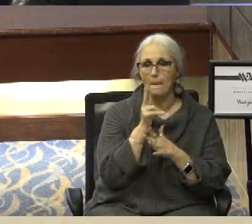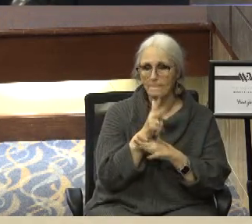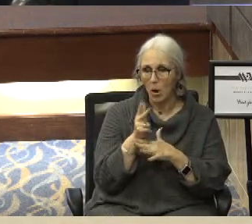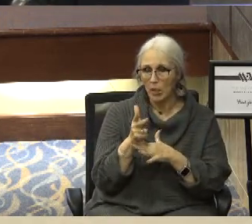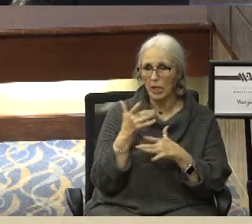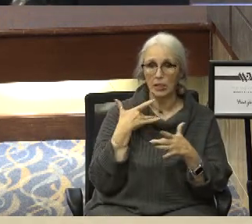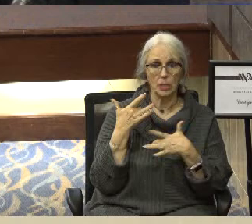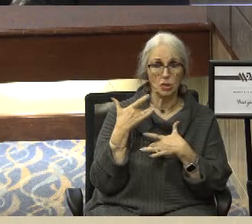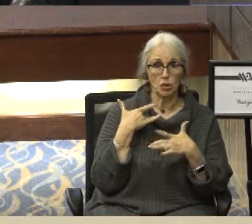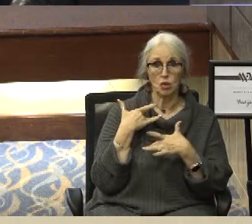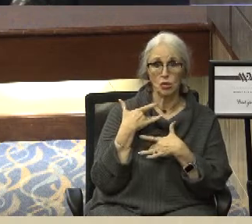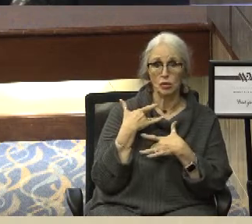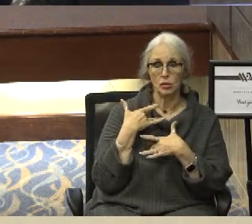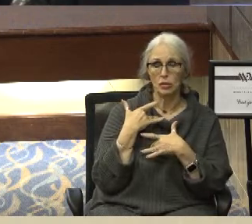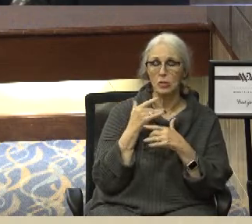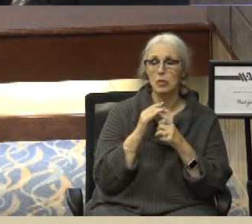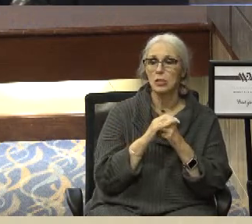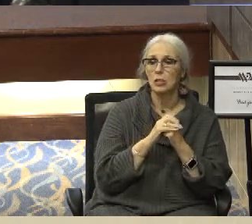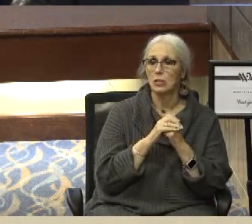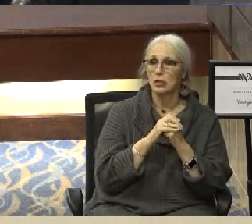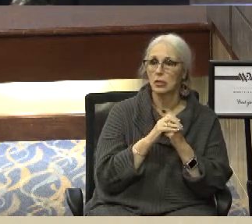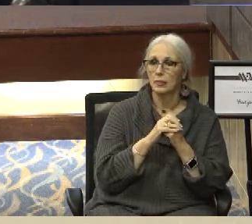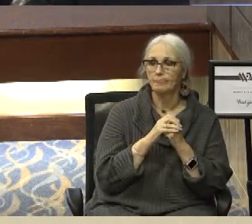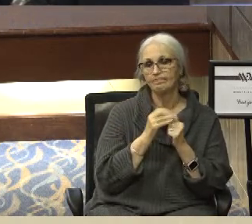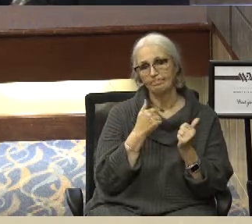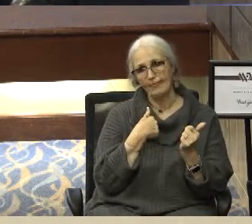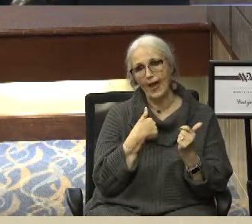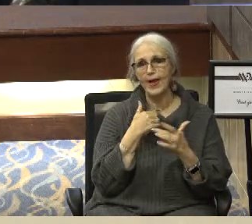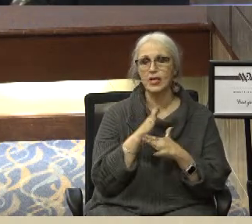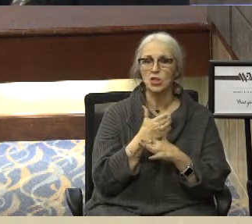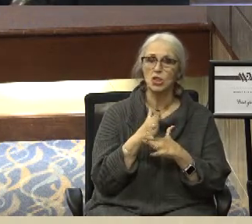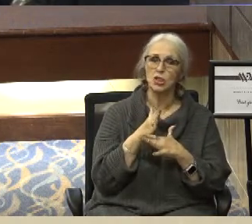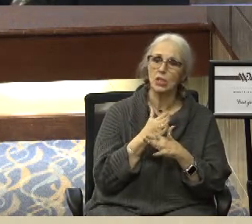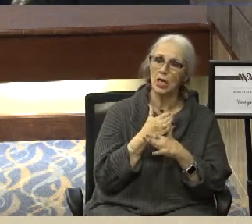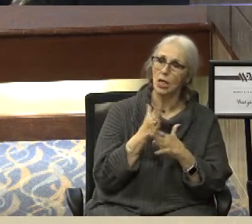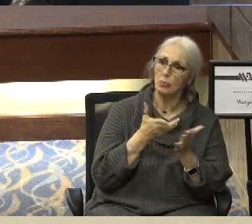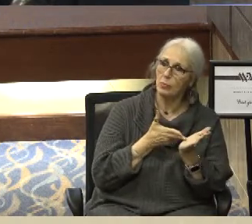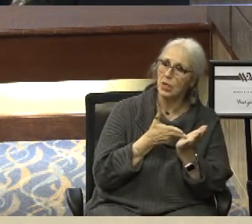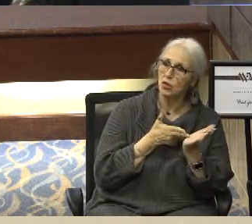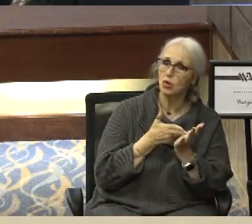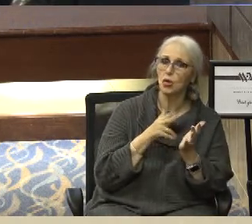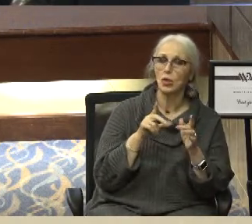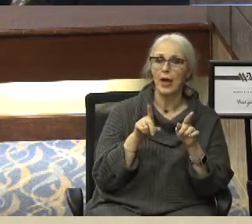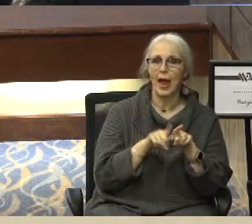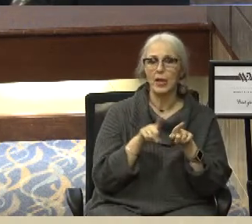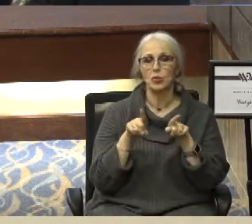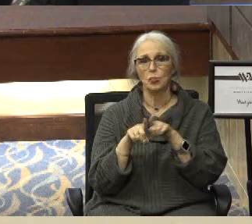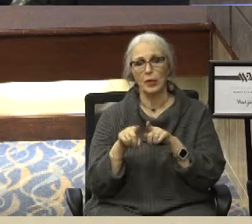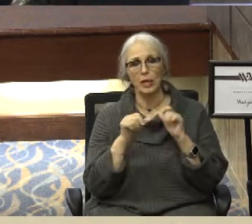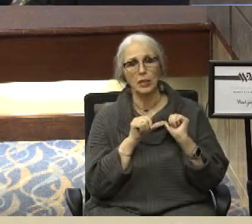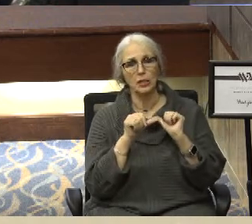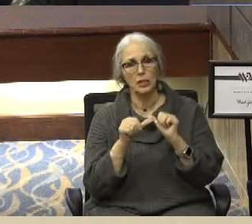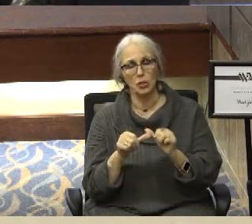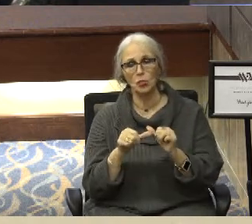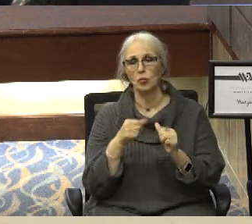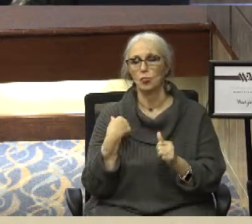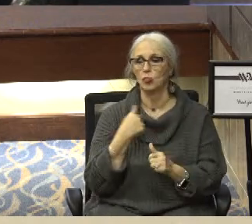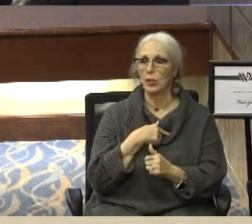concerns that Councilmember Holmes brought up. I share, making sure that as we go, that we're being thoughtful about